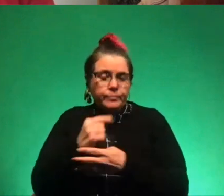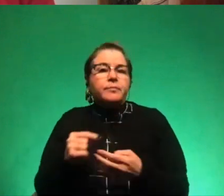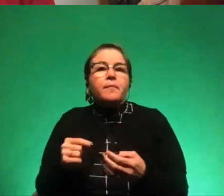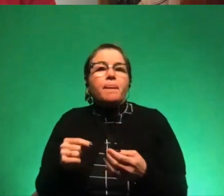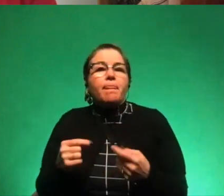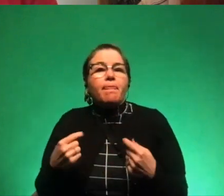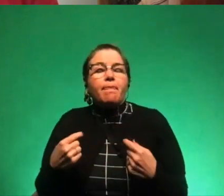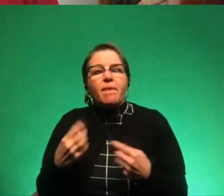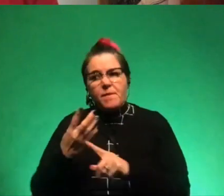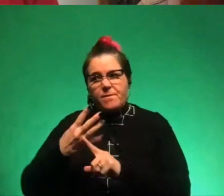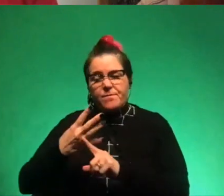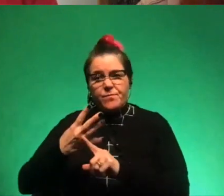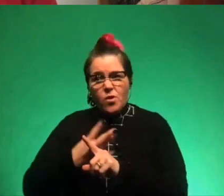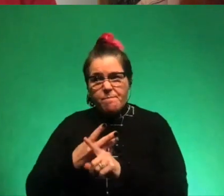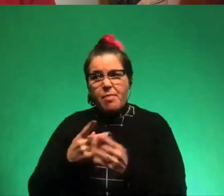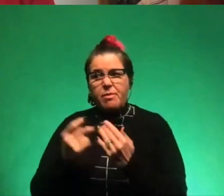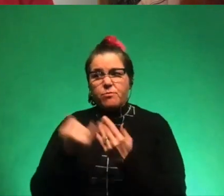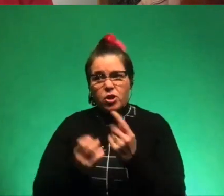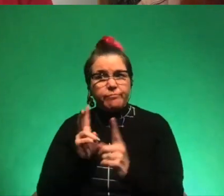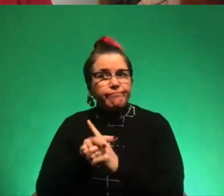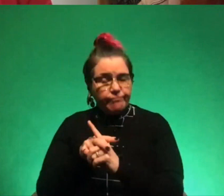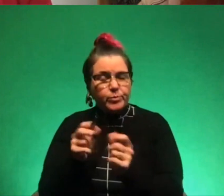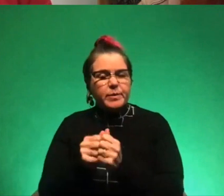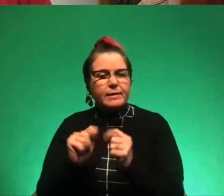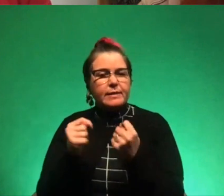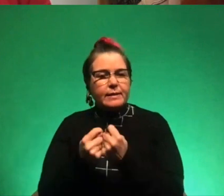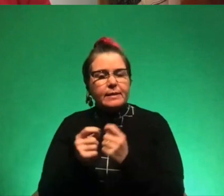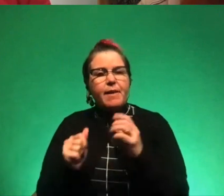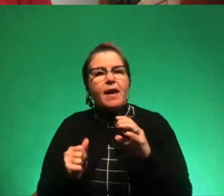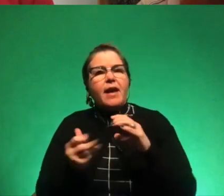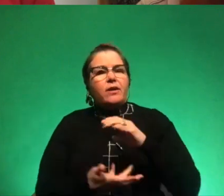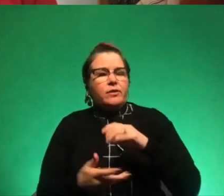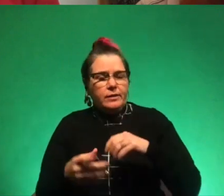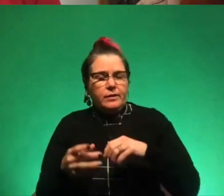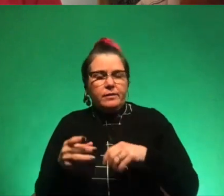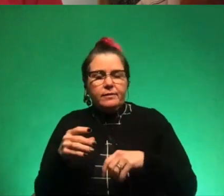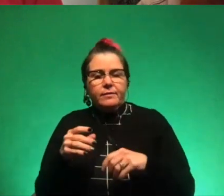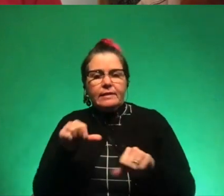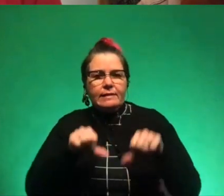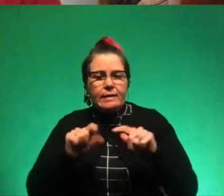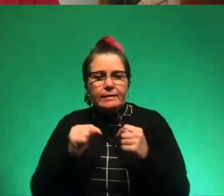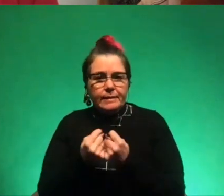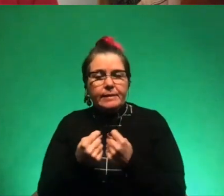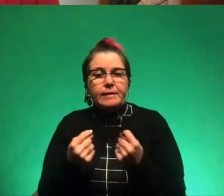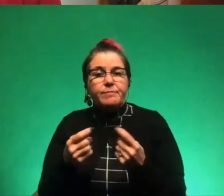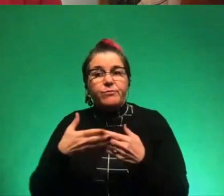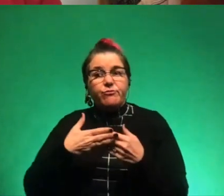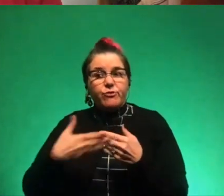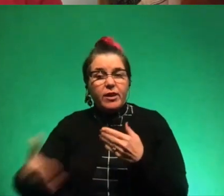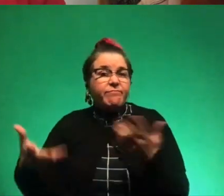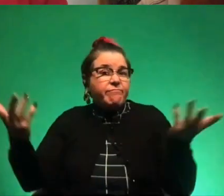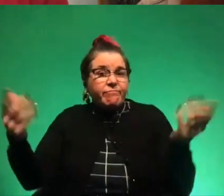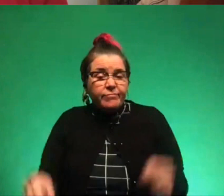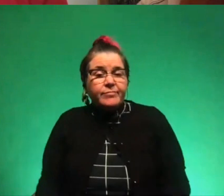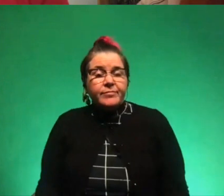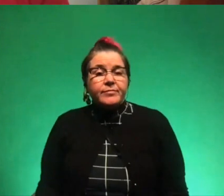like a 4-month kind of project with my team, the Antarctic Geoscience team, and kind of the rest is history. We sort